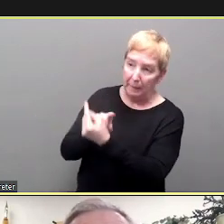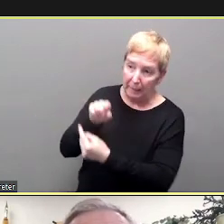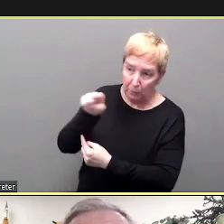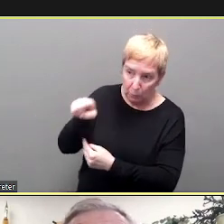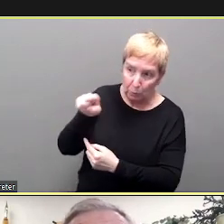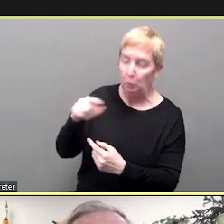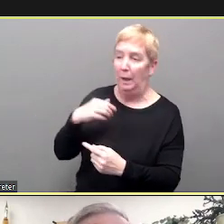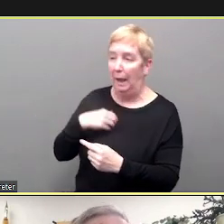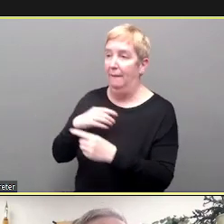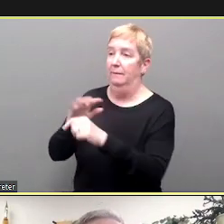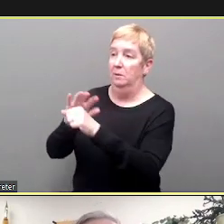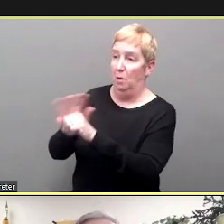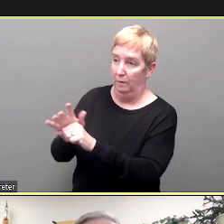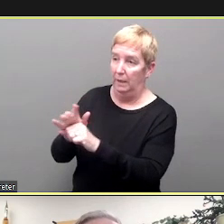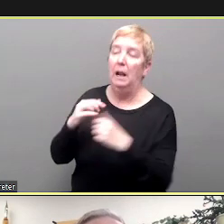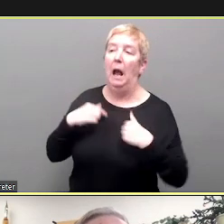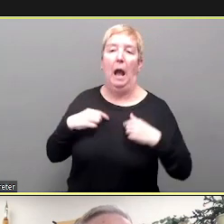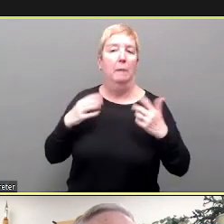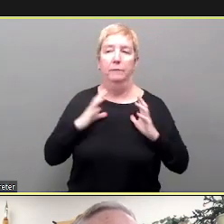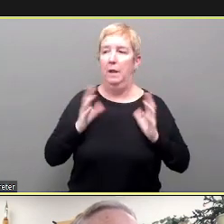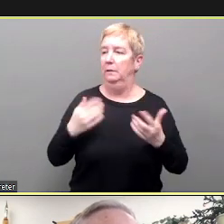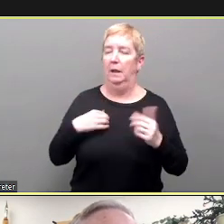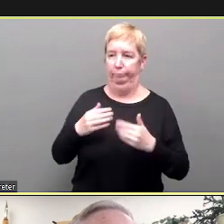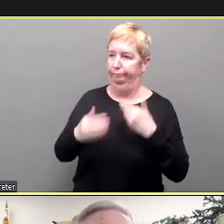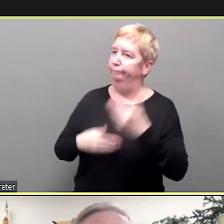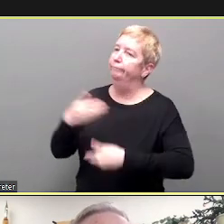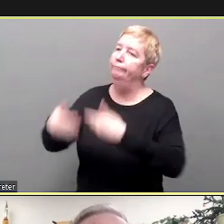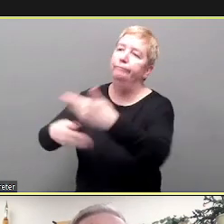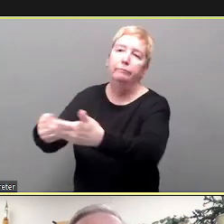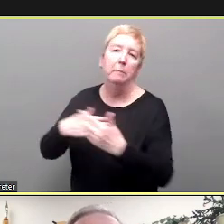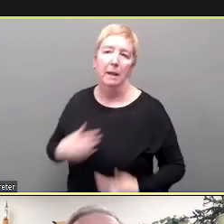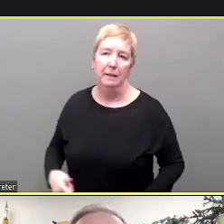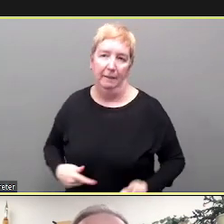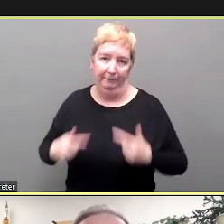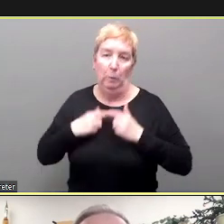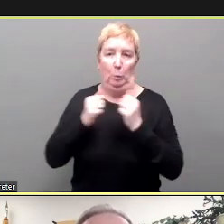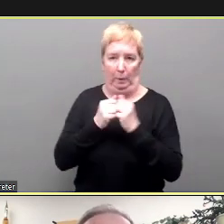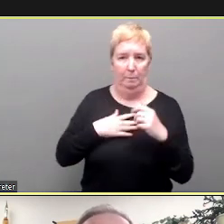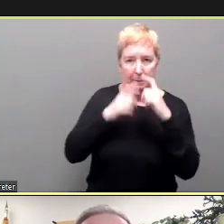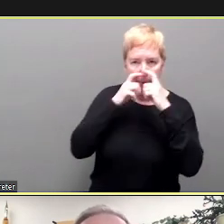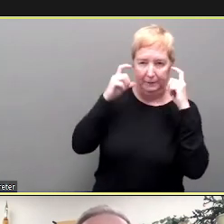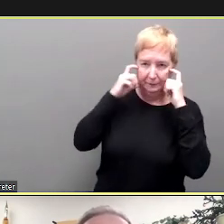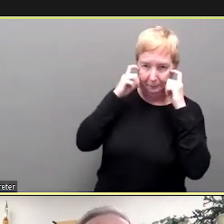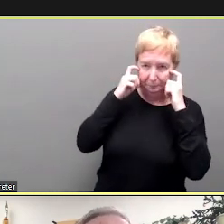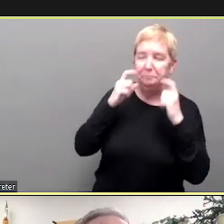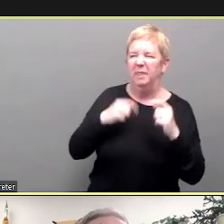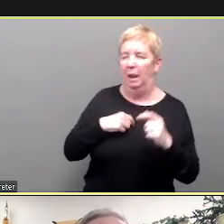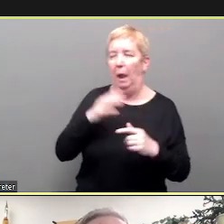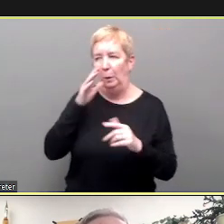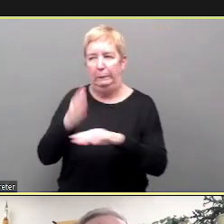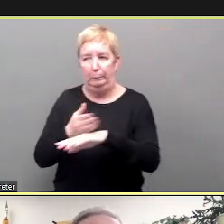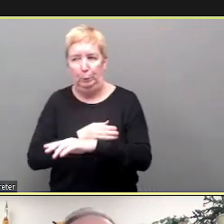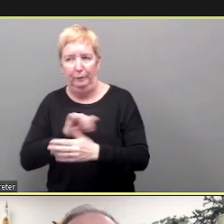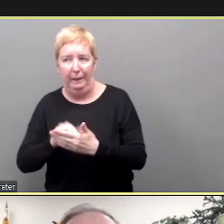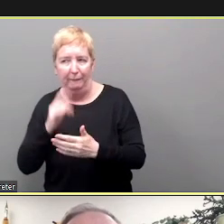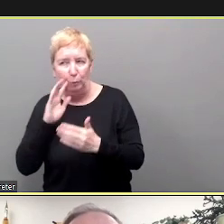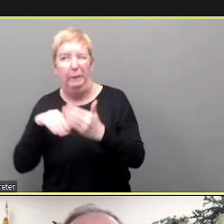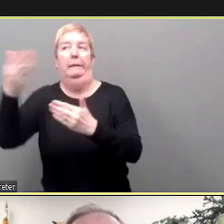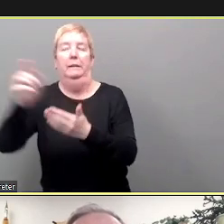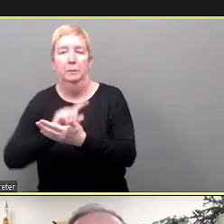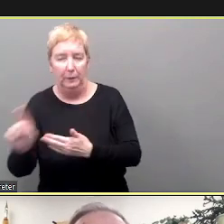by next time and be clear on that. And then there's a whole nother set of guidelines. So Brianna, when we send